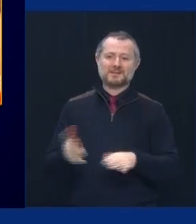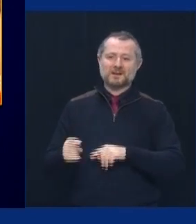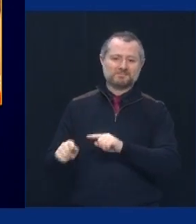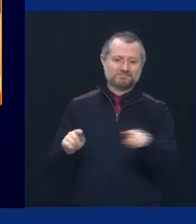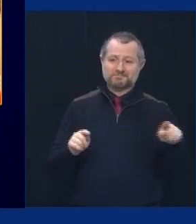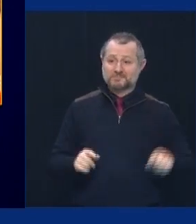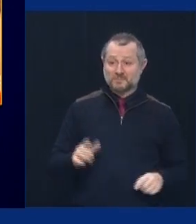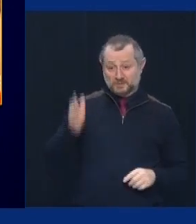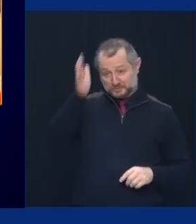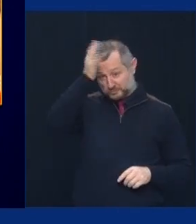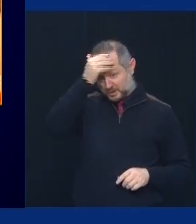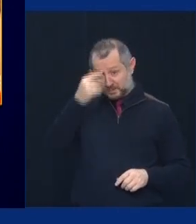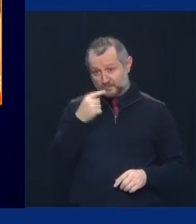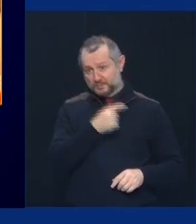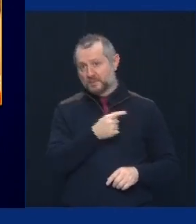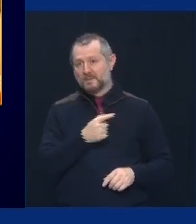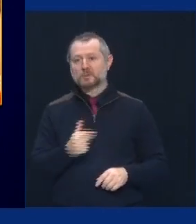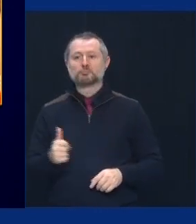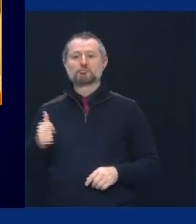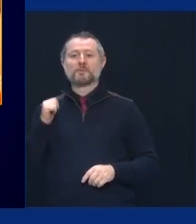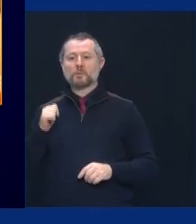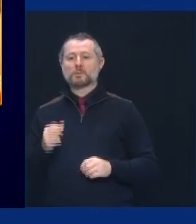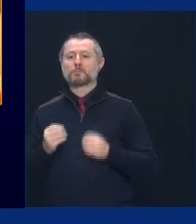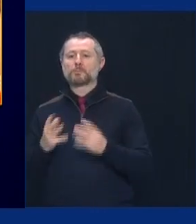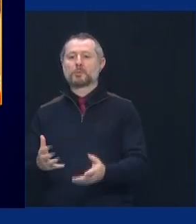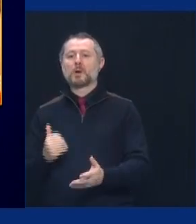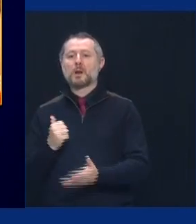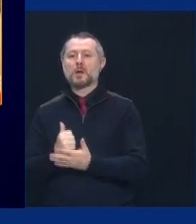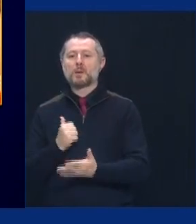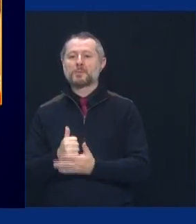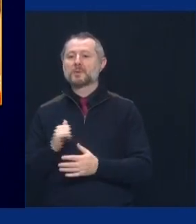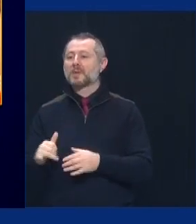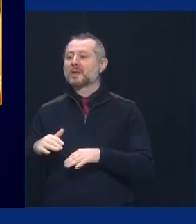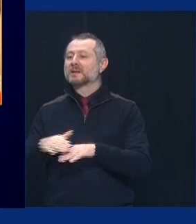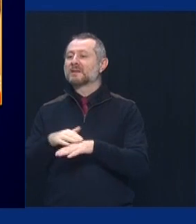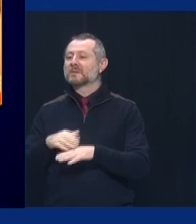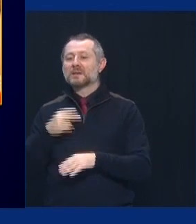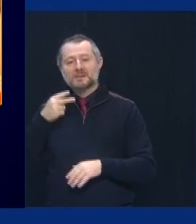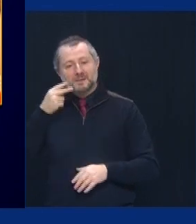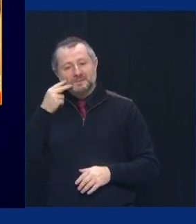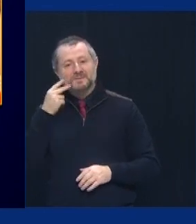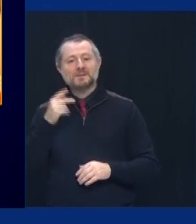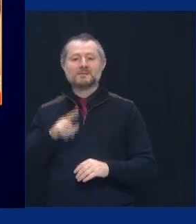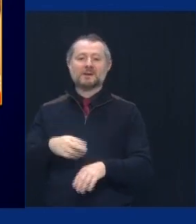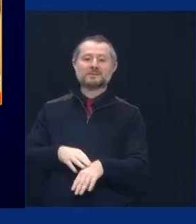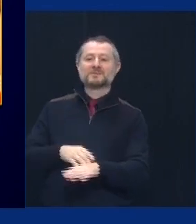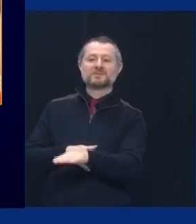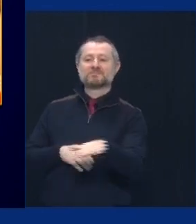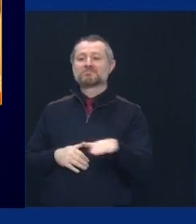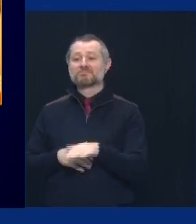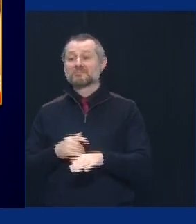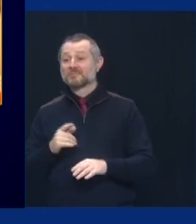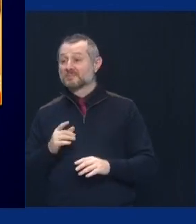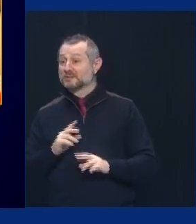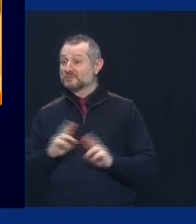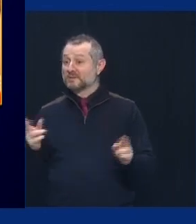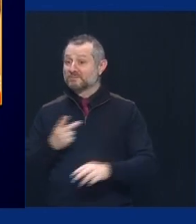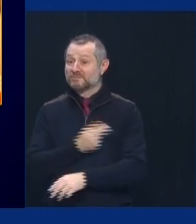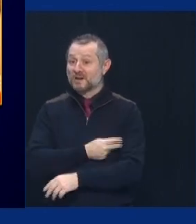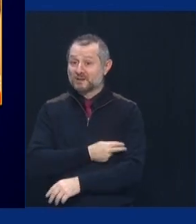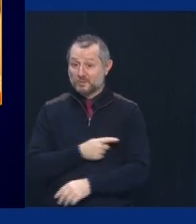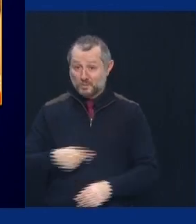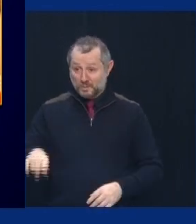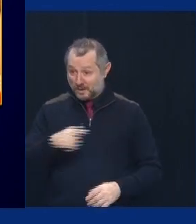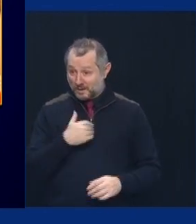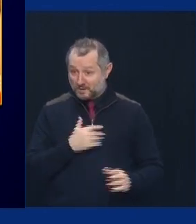to fight against providing direct aid to Native nations. And now vaccines are here, but again, a comprehensive plan that will serve